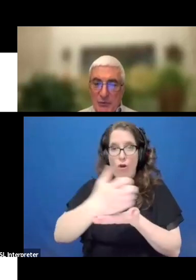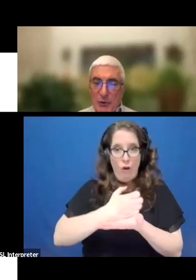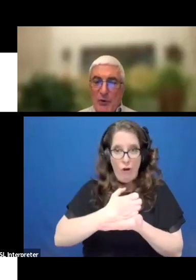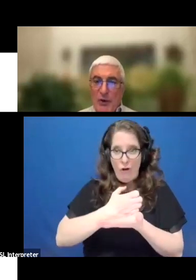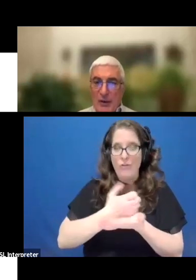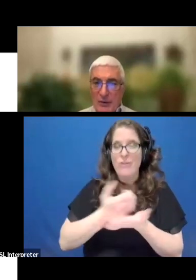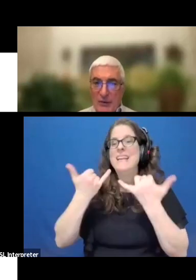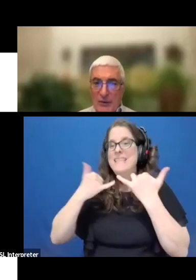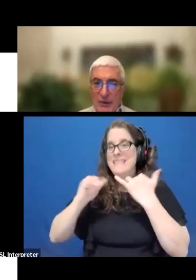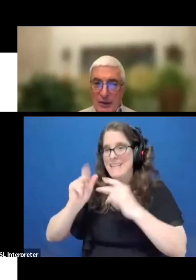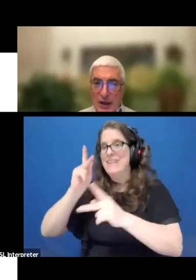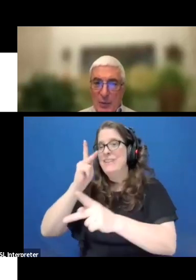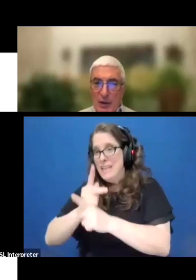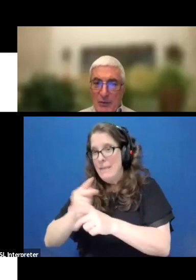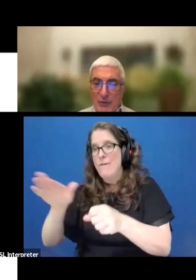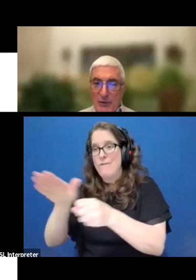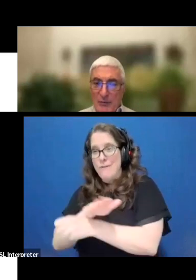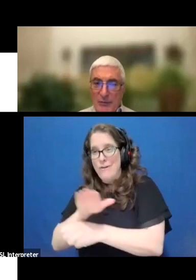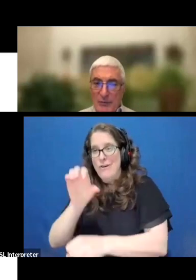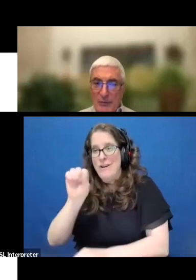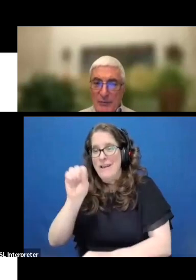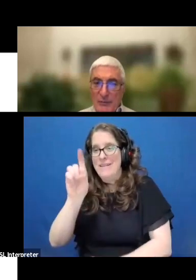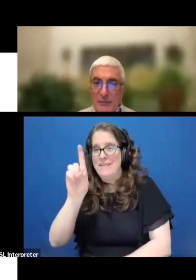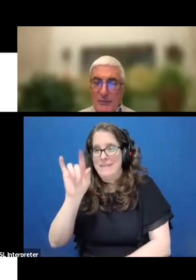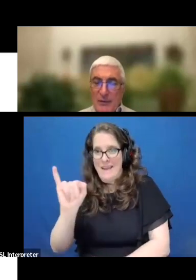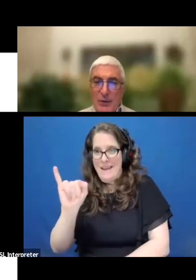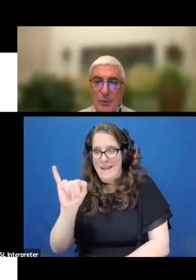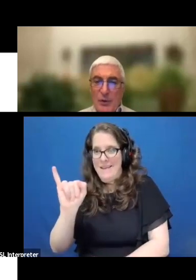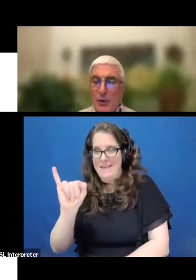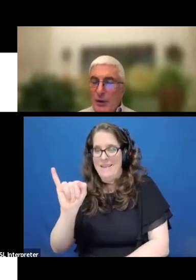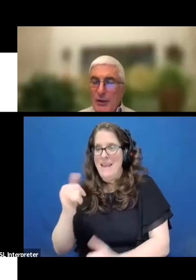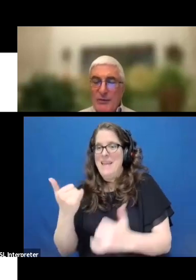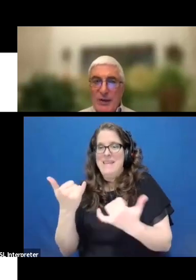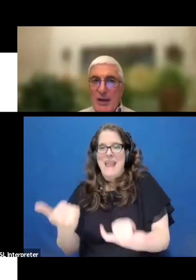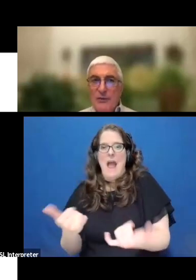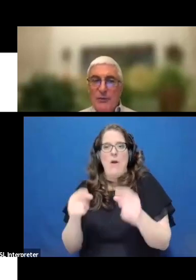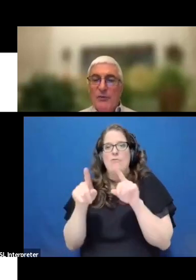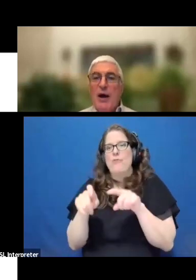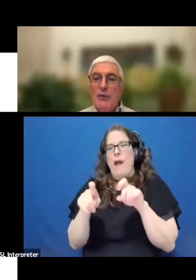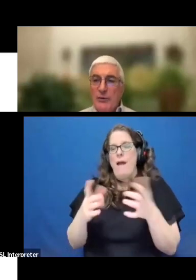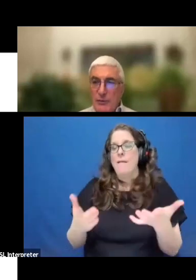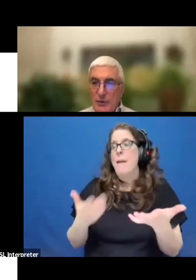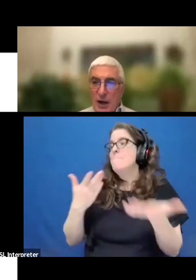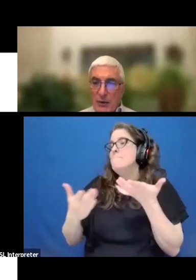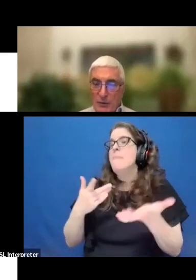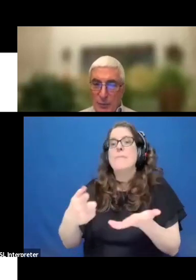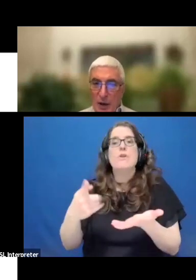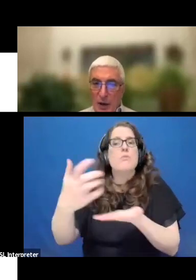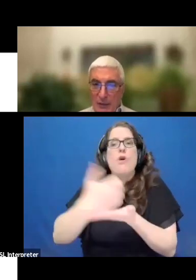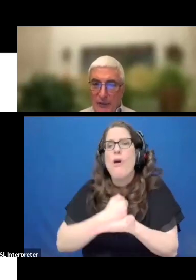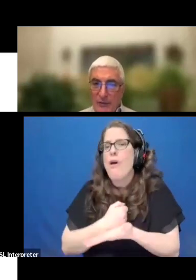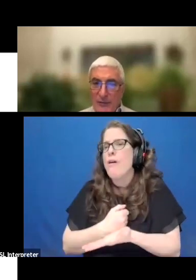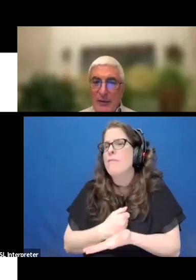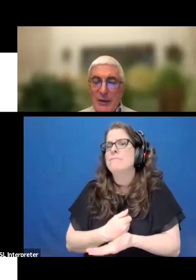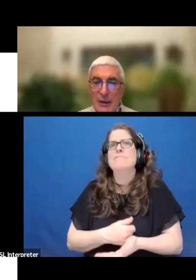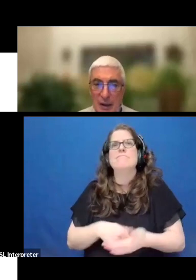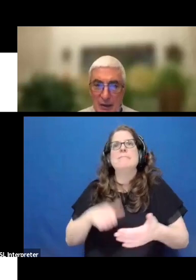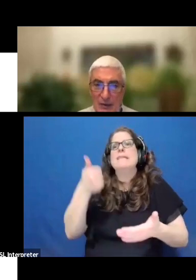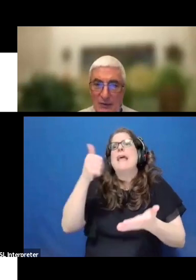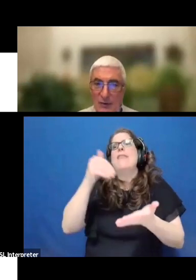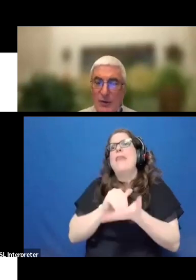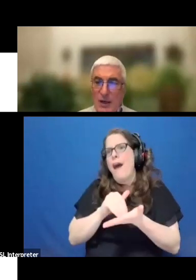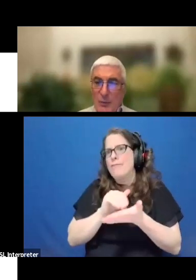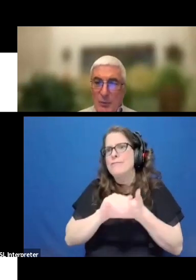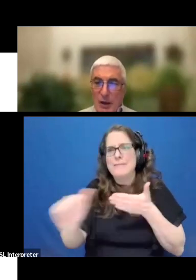their full SSDI benefit. They could be earning tens of thousands of dollars a month